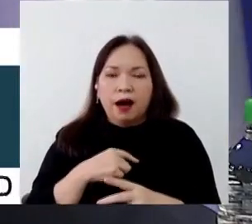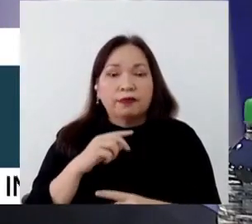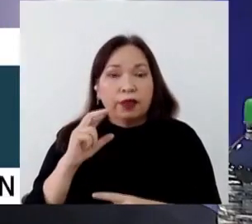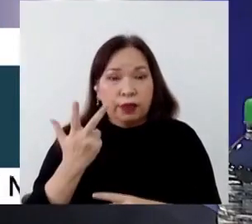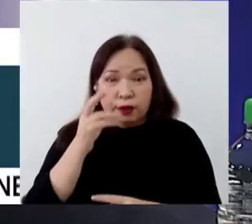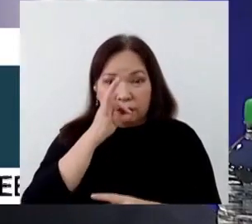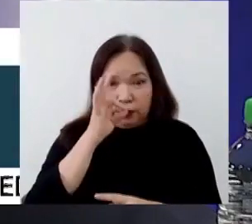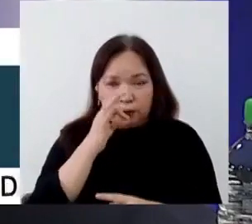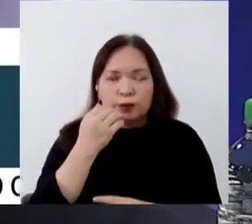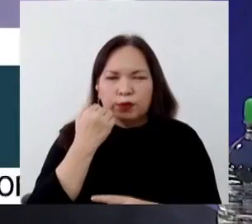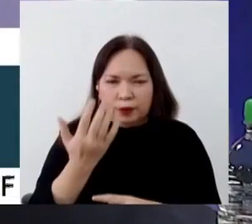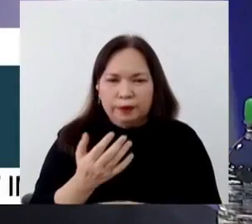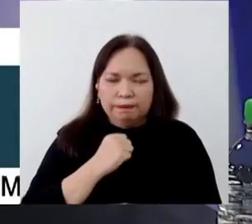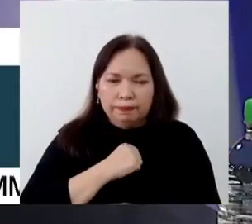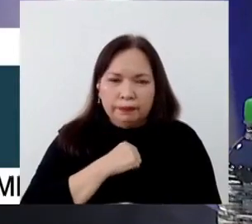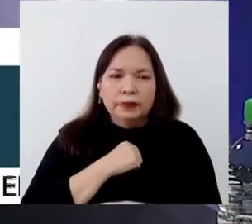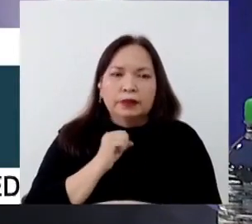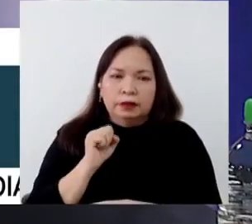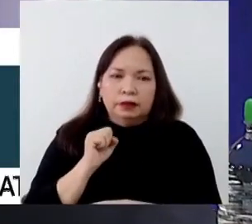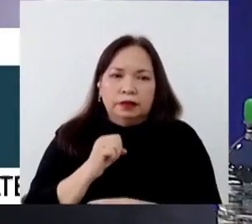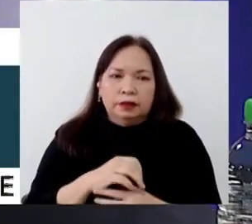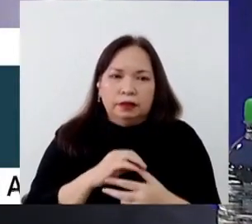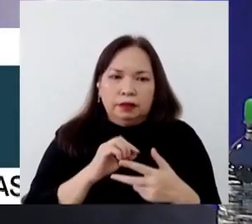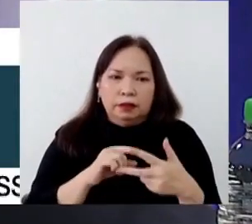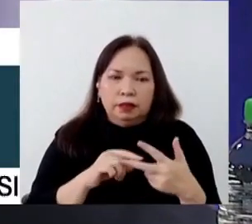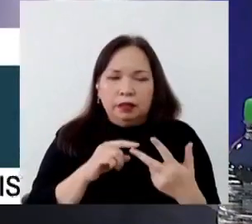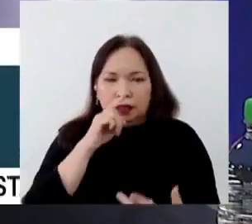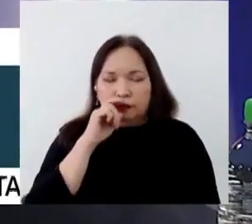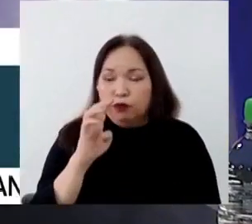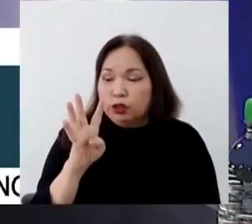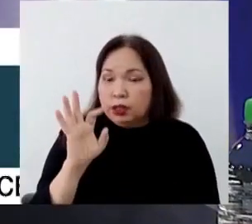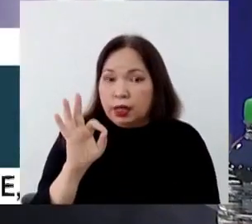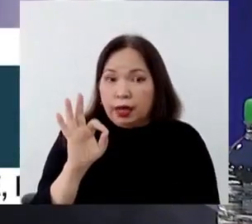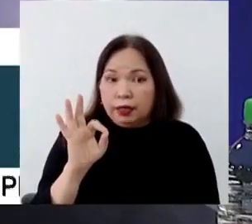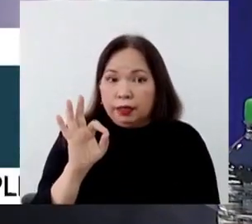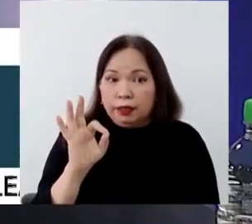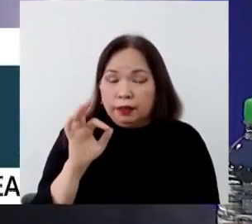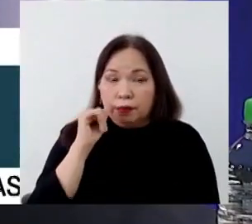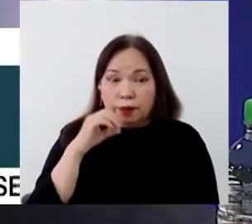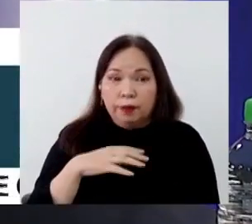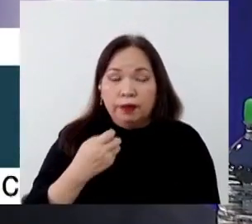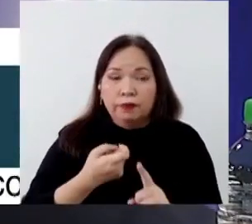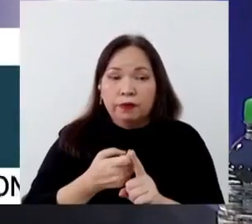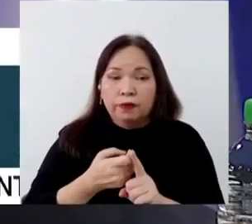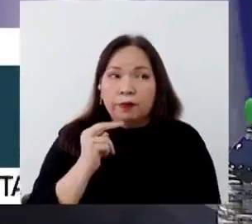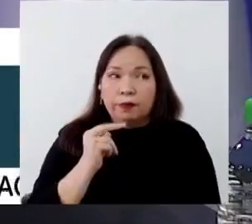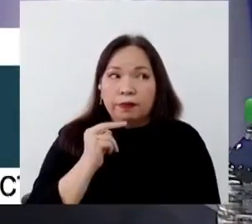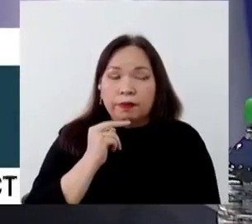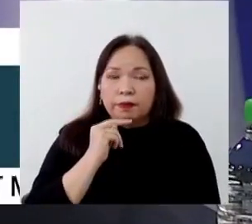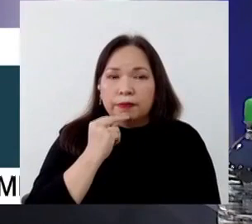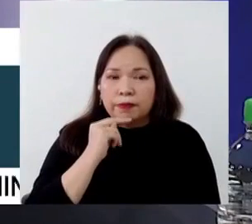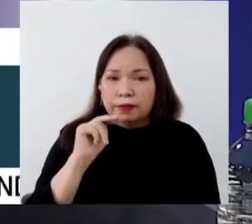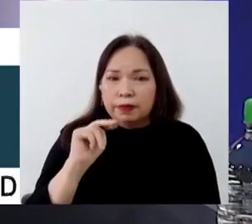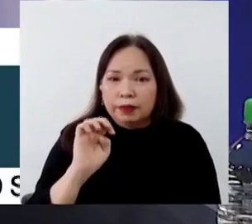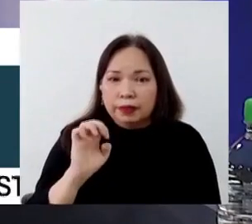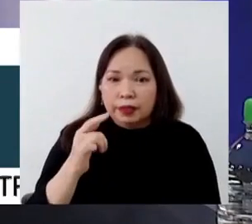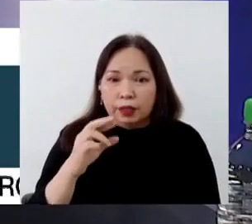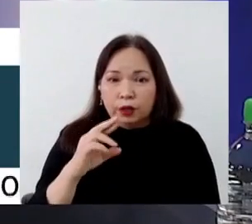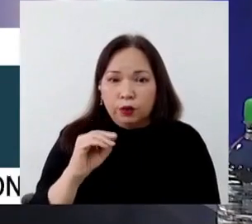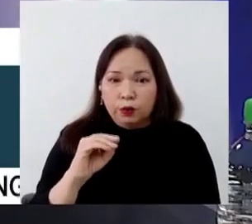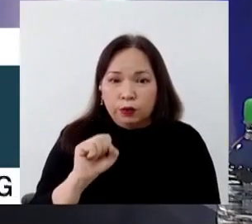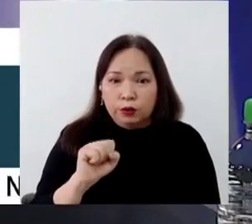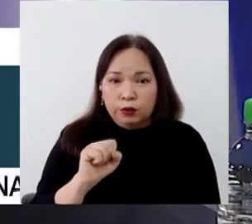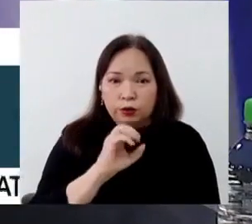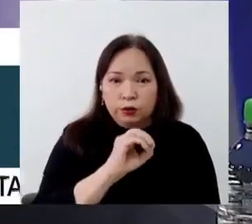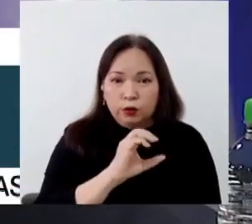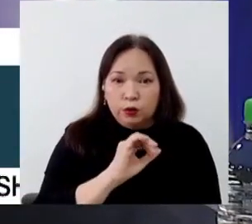casualty. A 49-year-old woman from Negros Occidental. Her family is aware, the president is